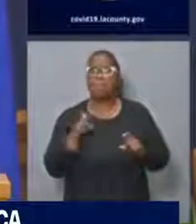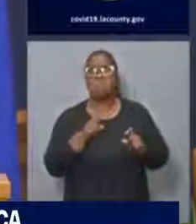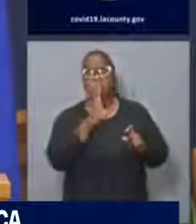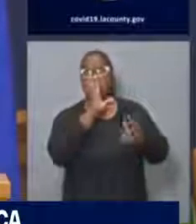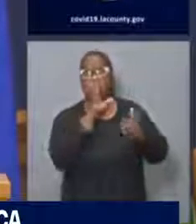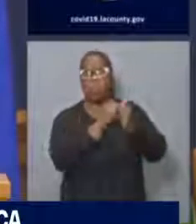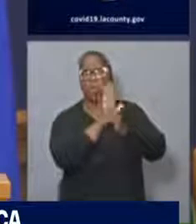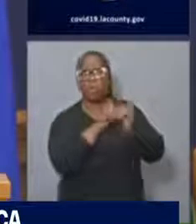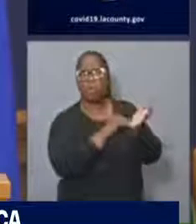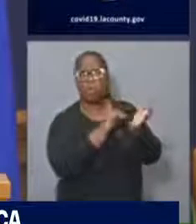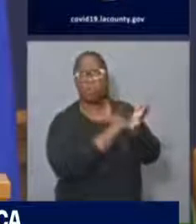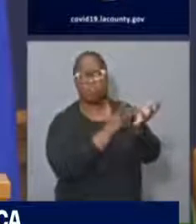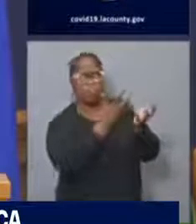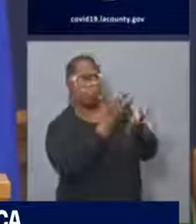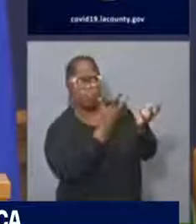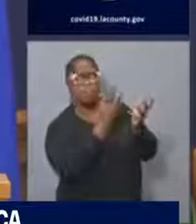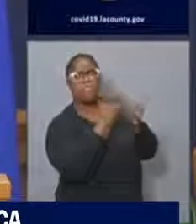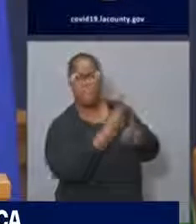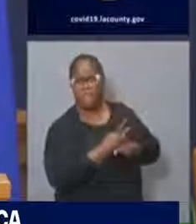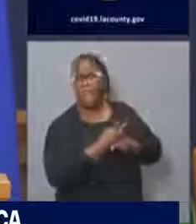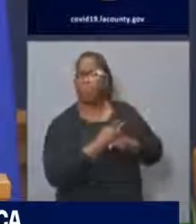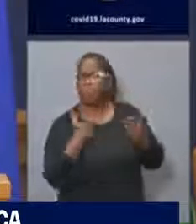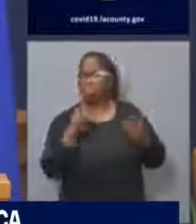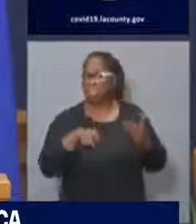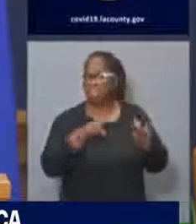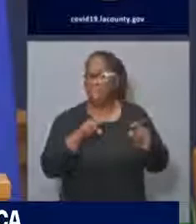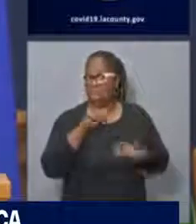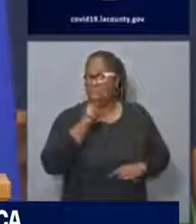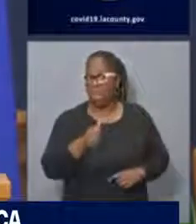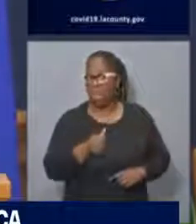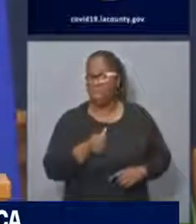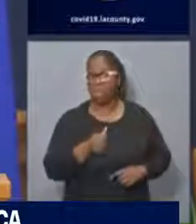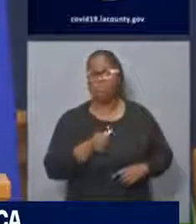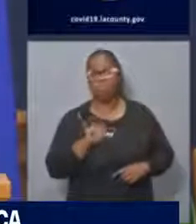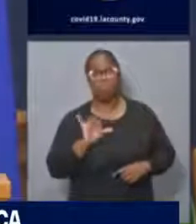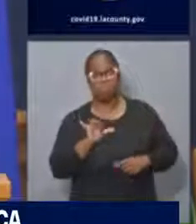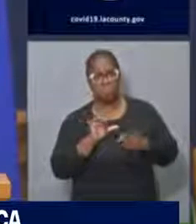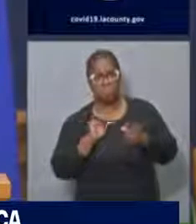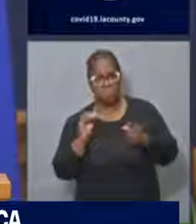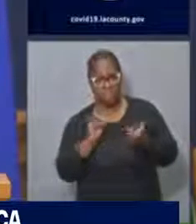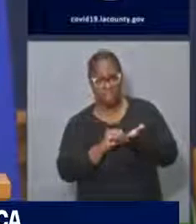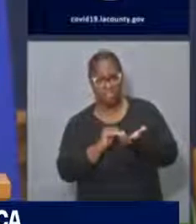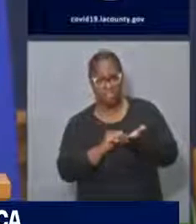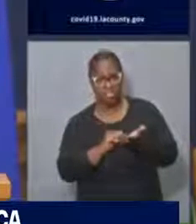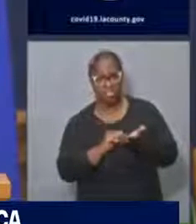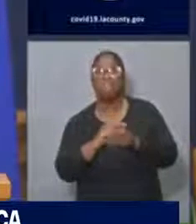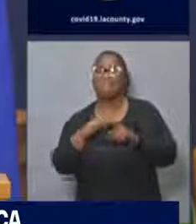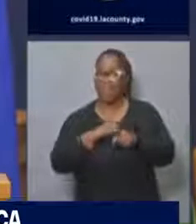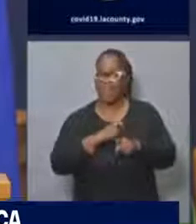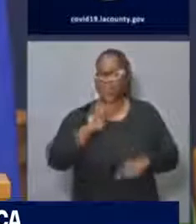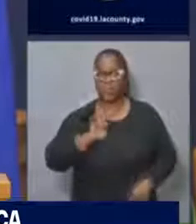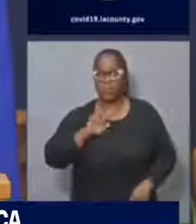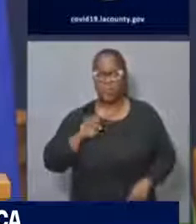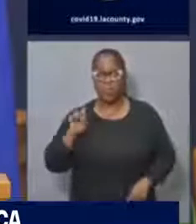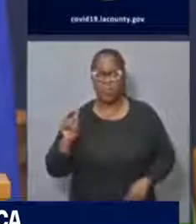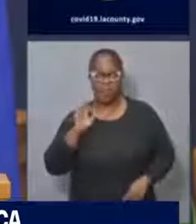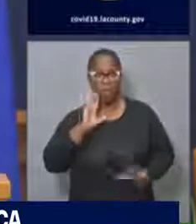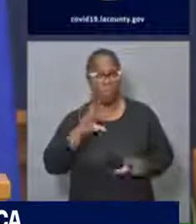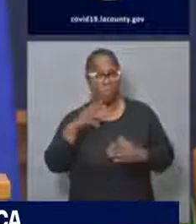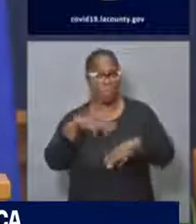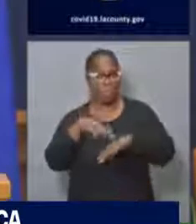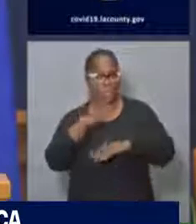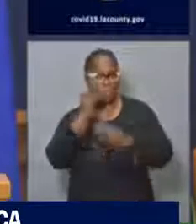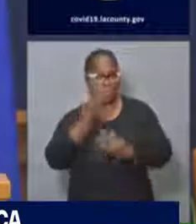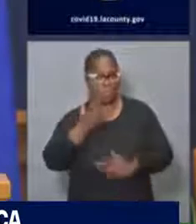risk exposure, and your specific situations. If you don't have a doctor, you can call the county's 211 line to get a referral. As